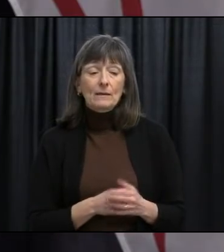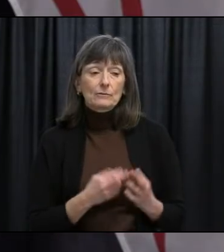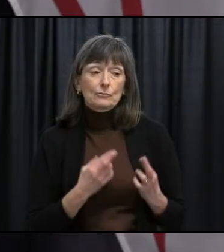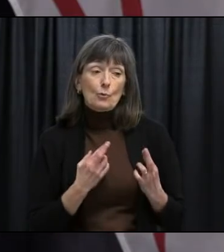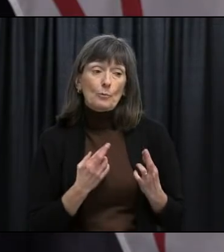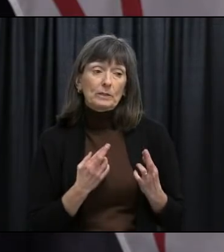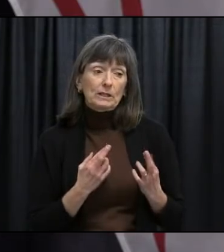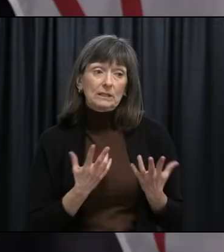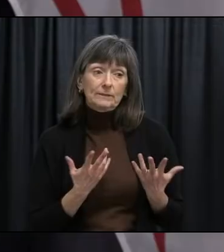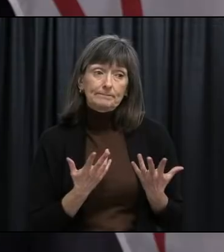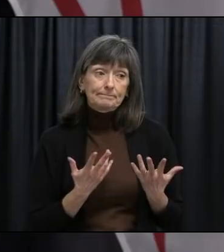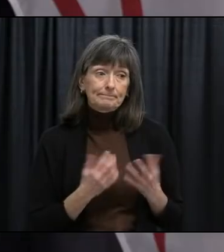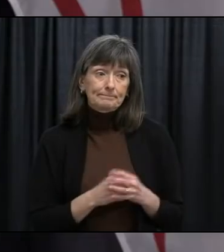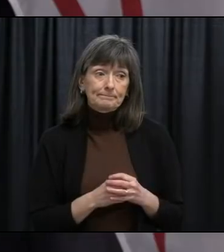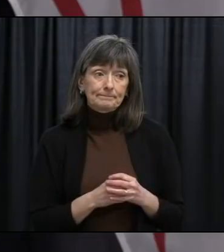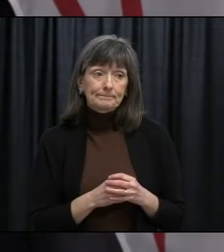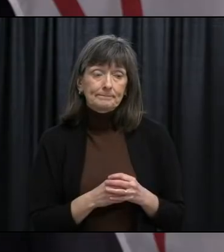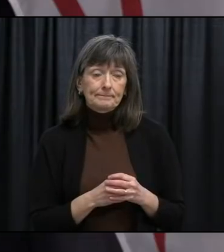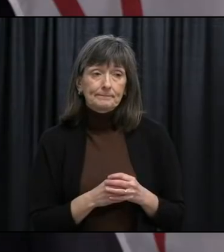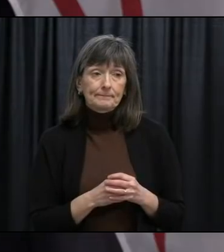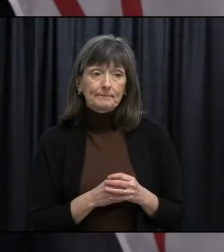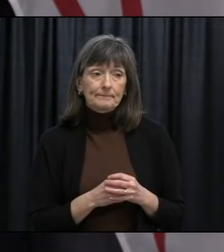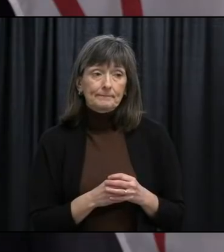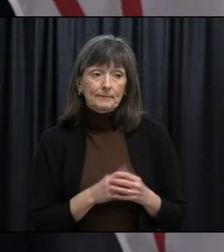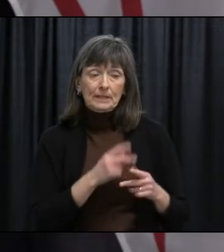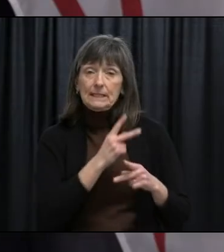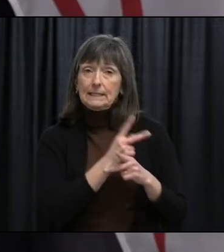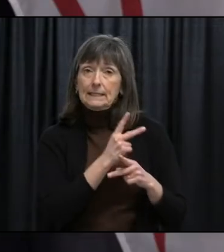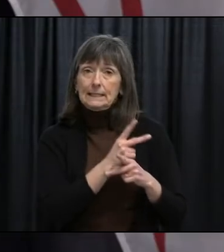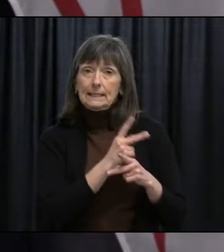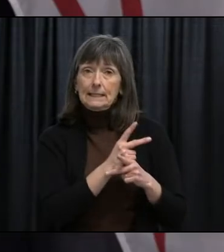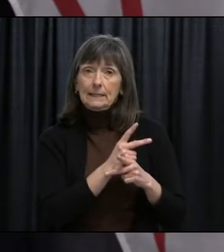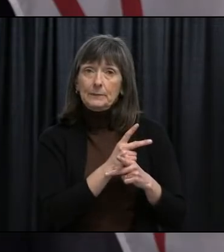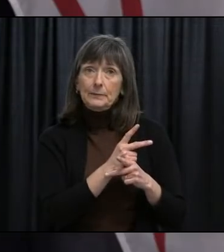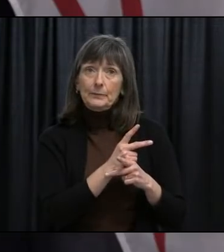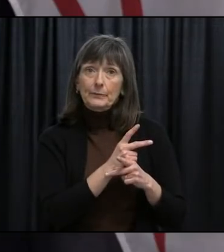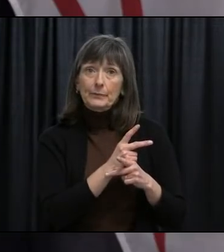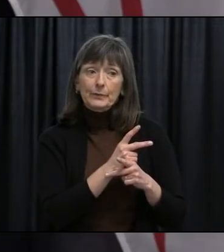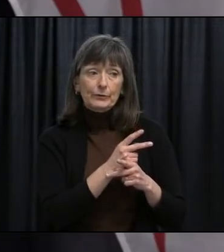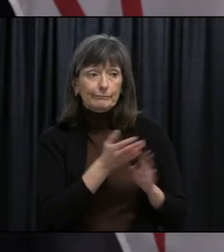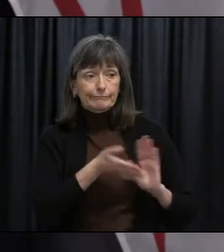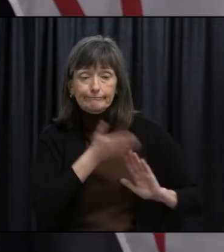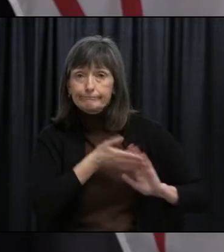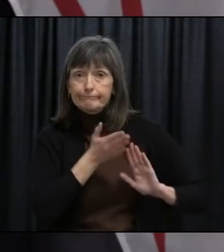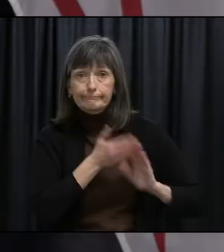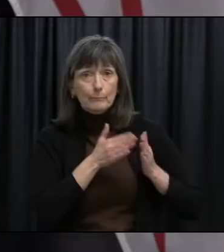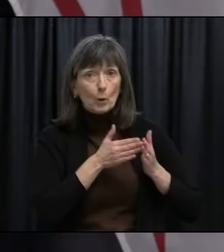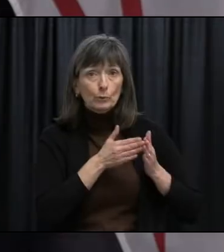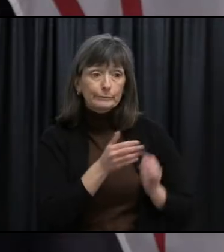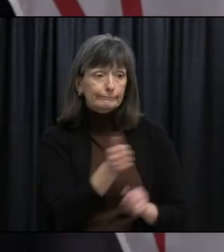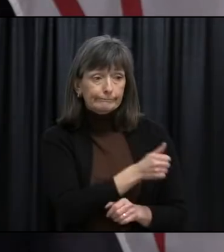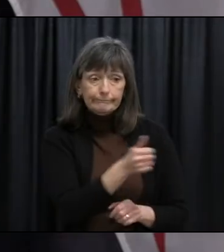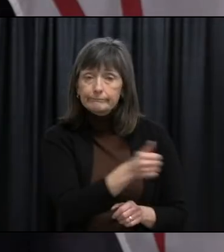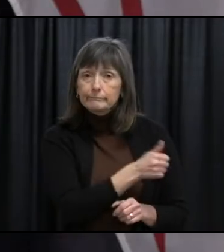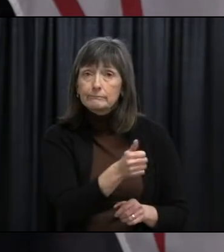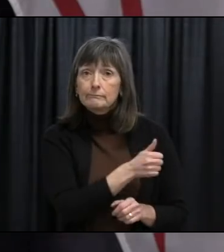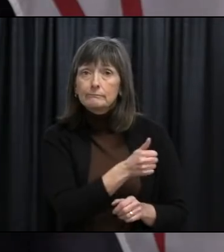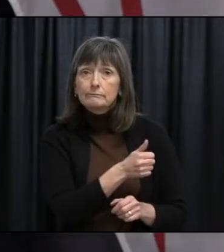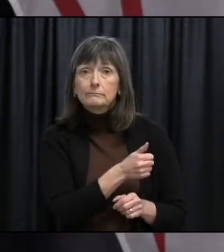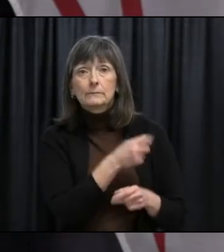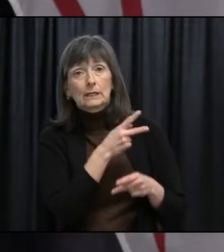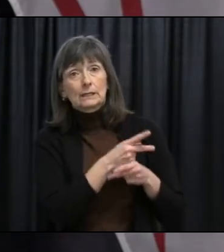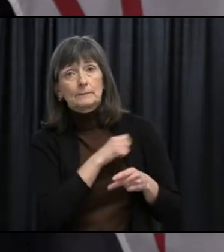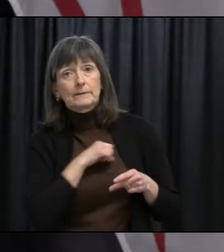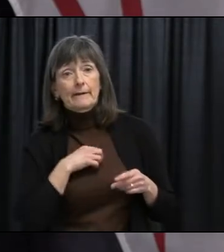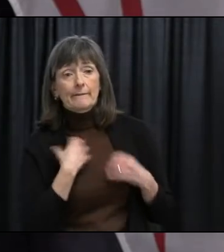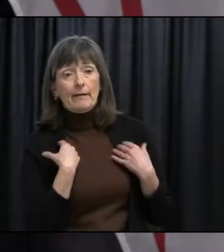hopefully, we'll be able to keep the service running and maintain the health and safety